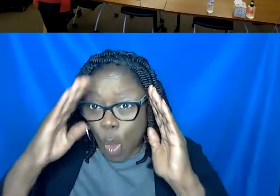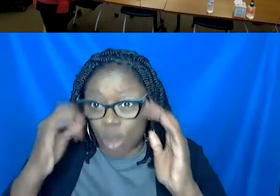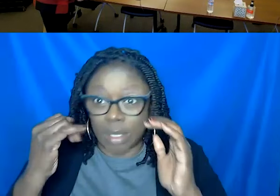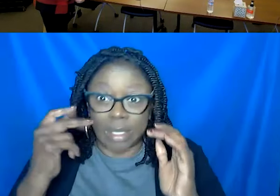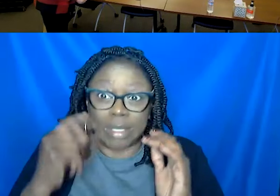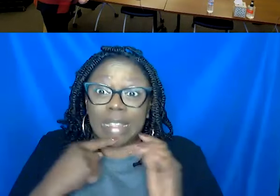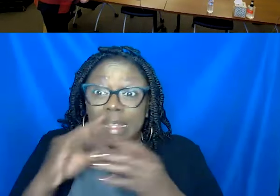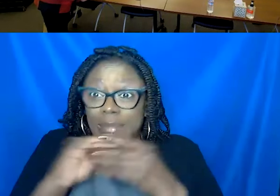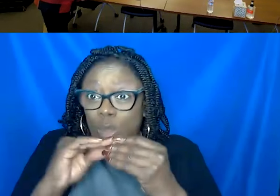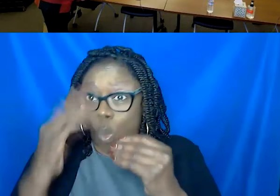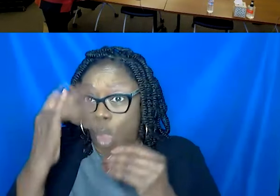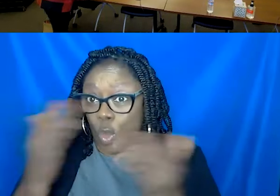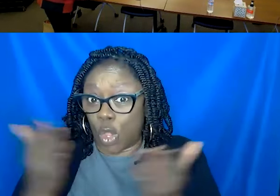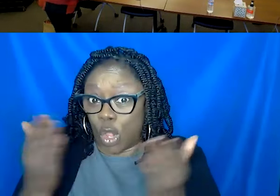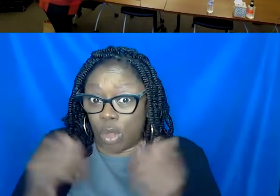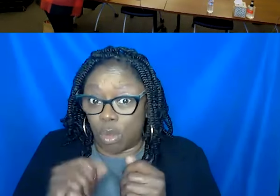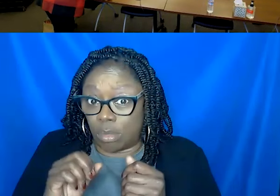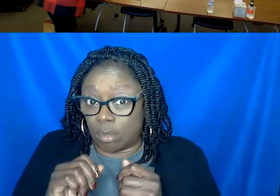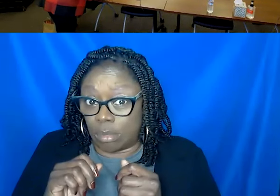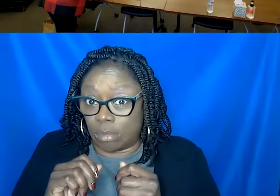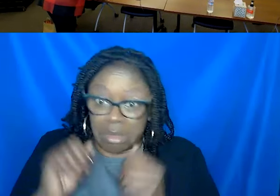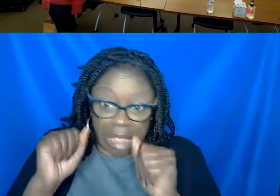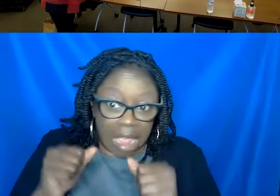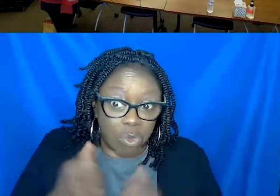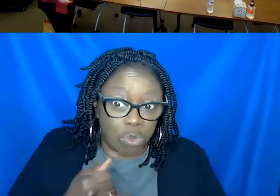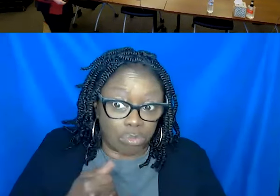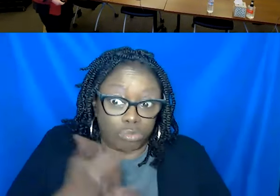here? And then we'll move on with the presentation.